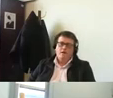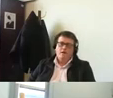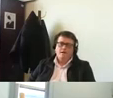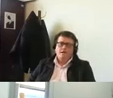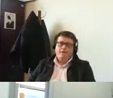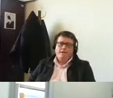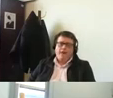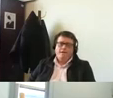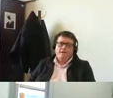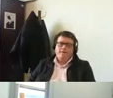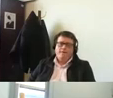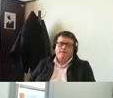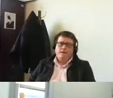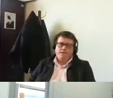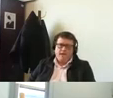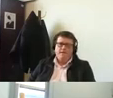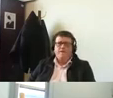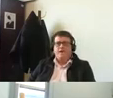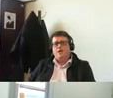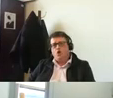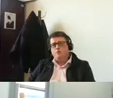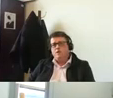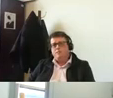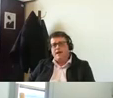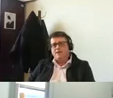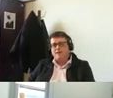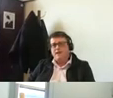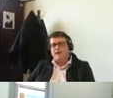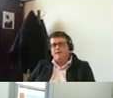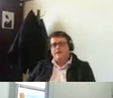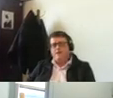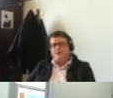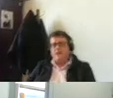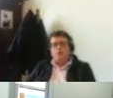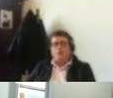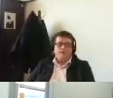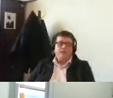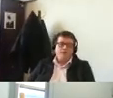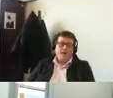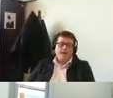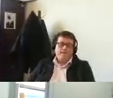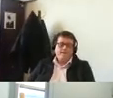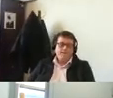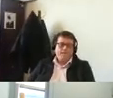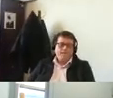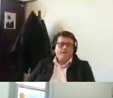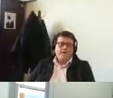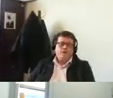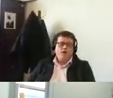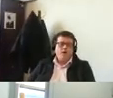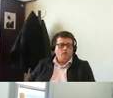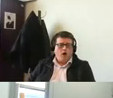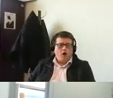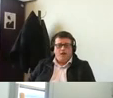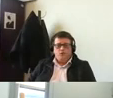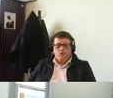law that assess and determine capacity, and they do it a bit differently. And it's not that they're